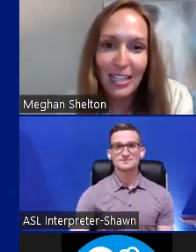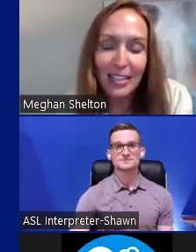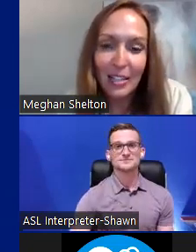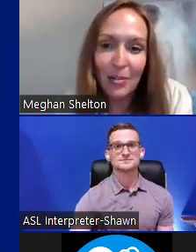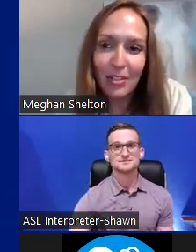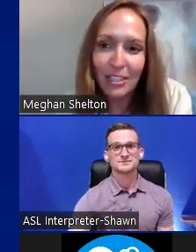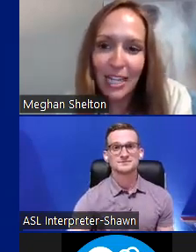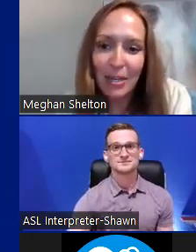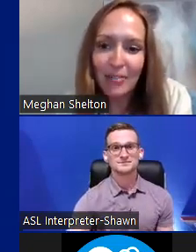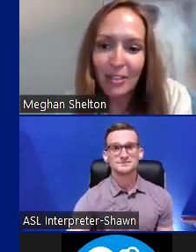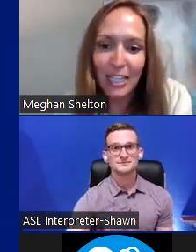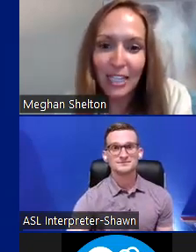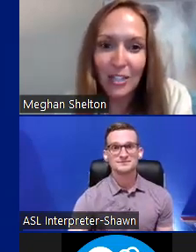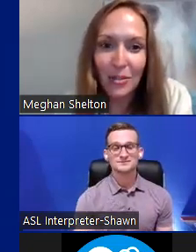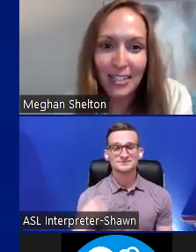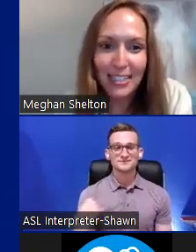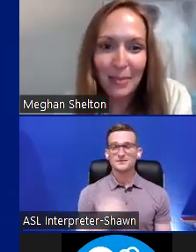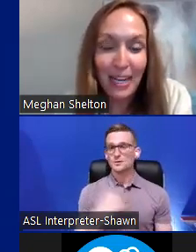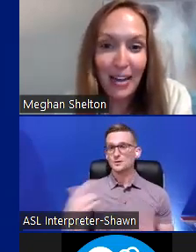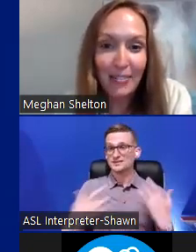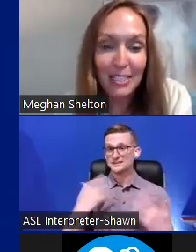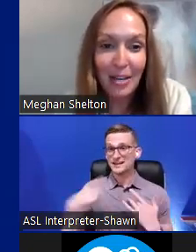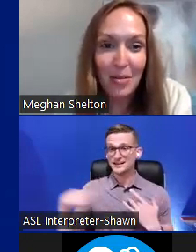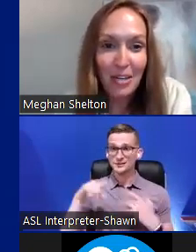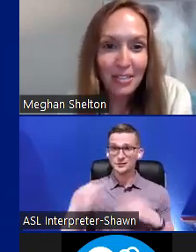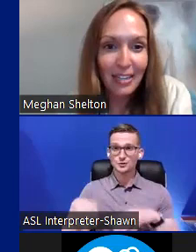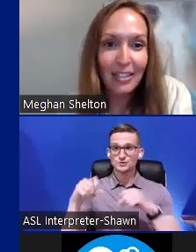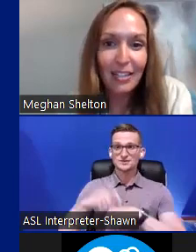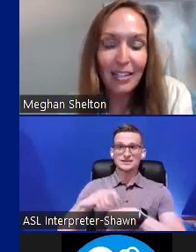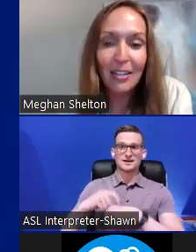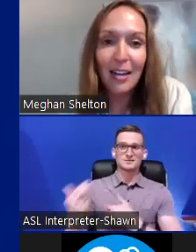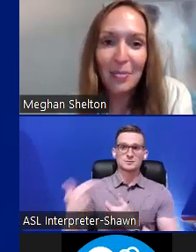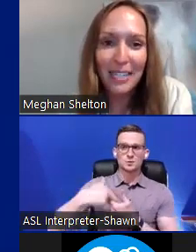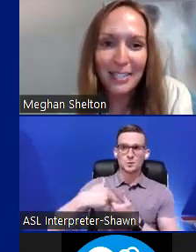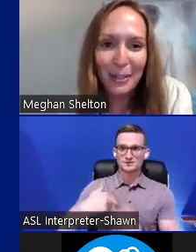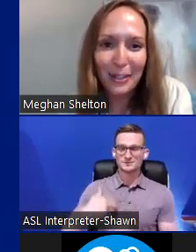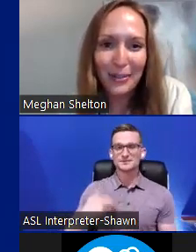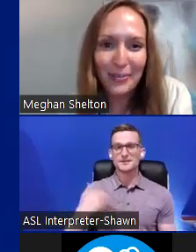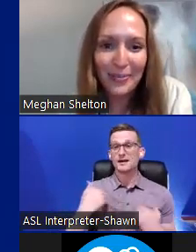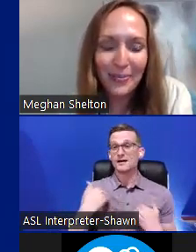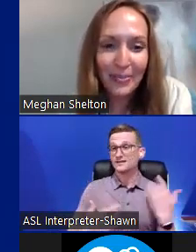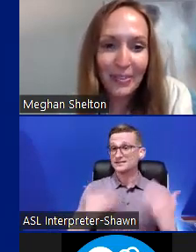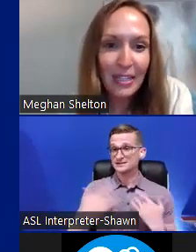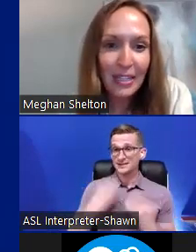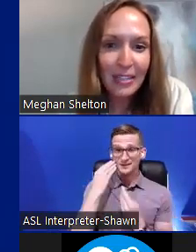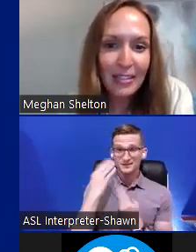We're excited that you all took time out of your day to join us, and we have some exciting updates for you.